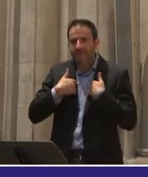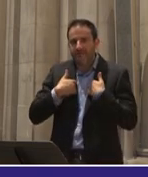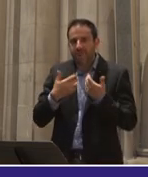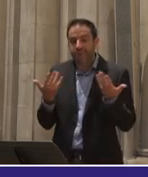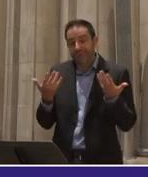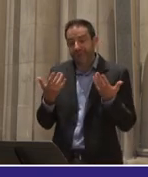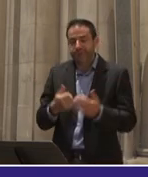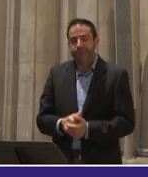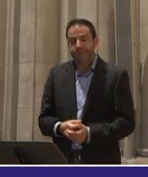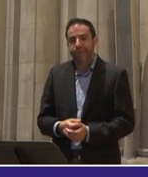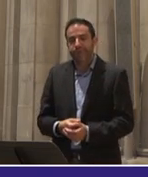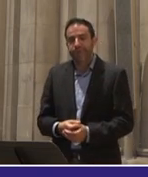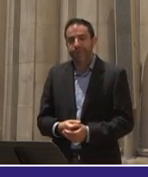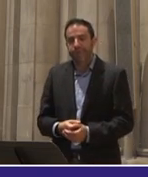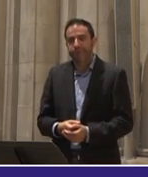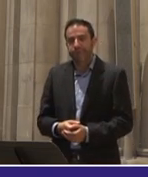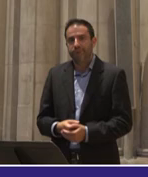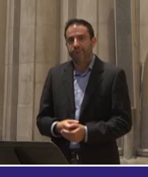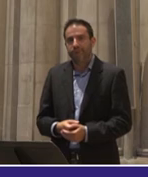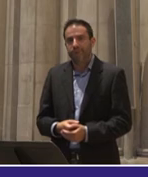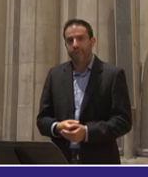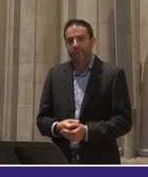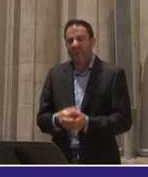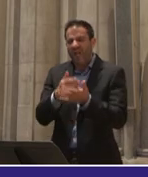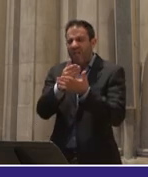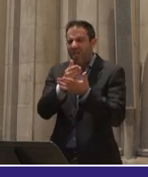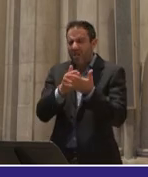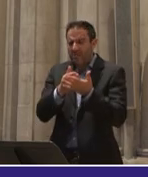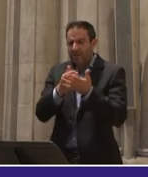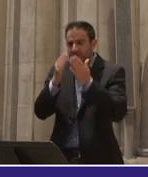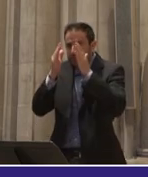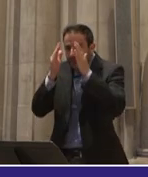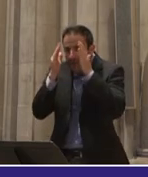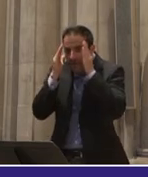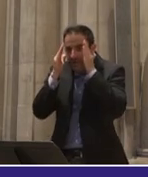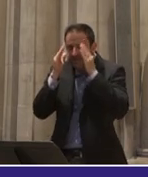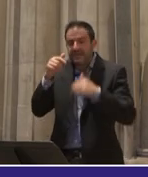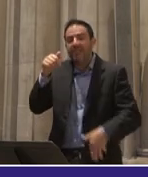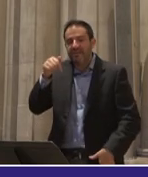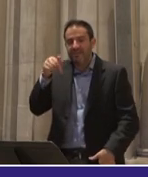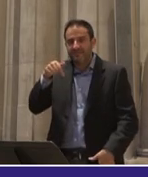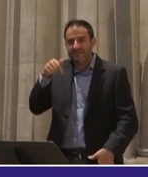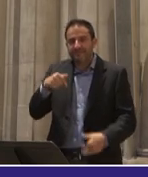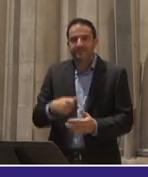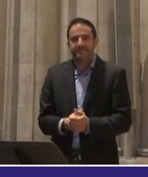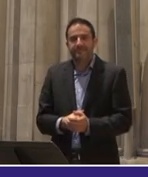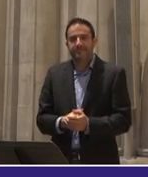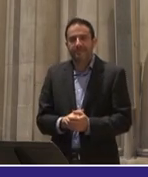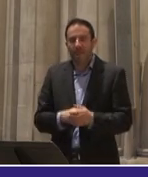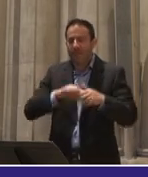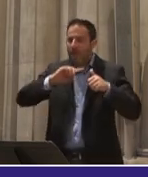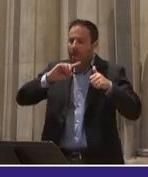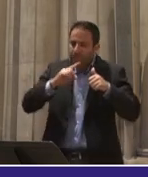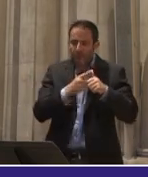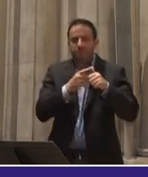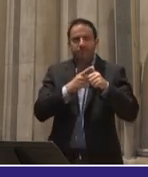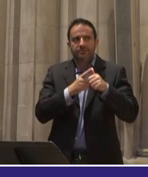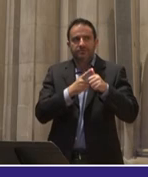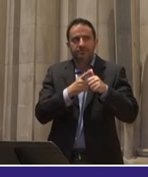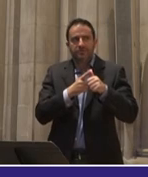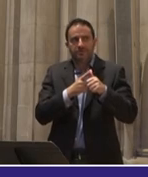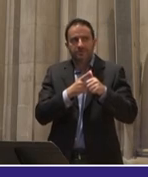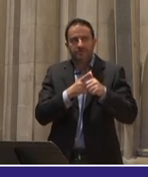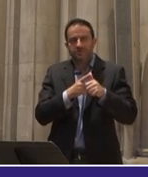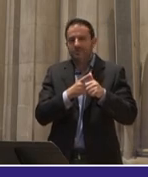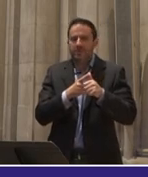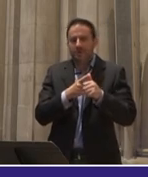Your life. And the parts I'd like you to focus on are these. First, the arc of